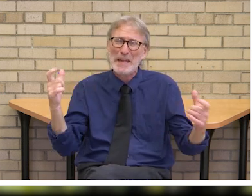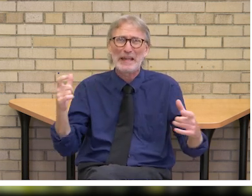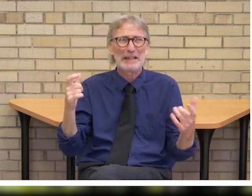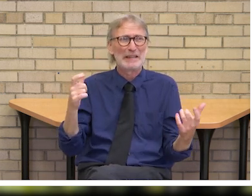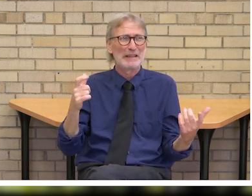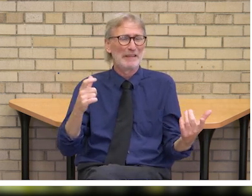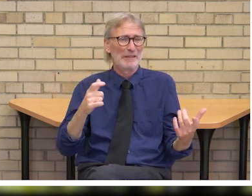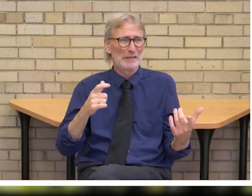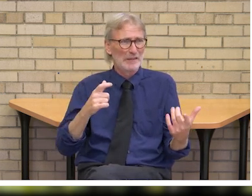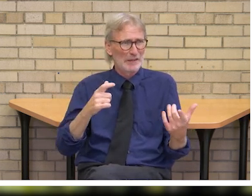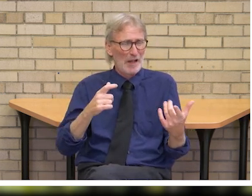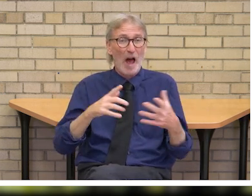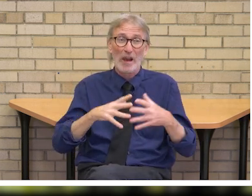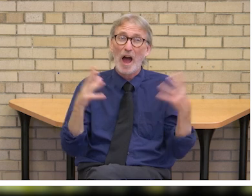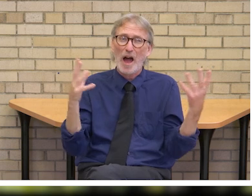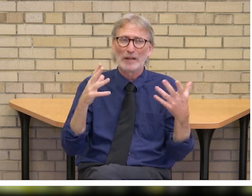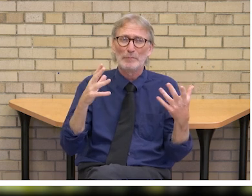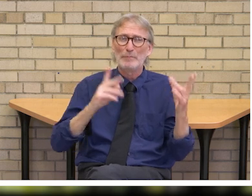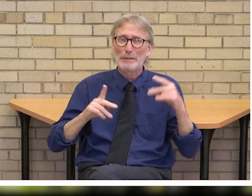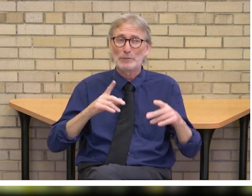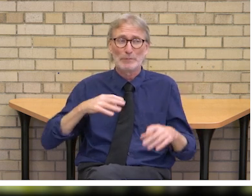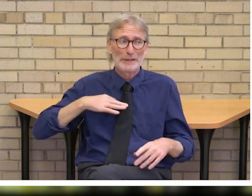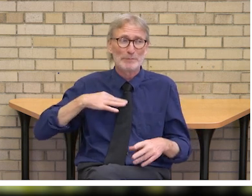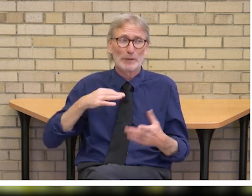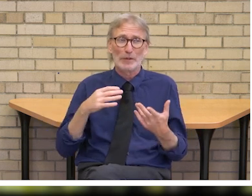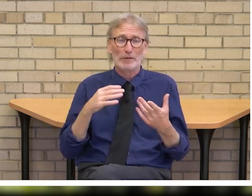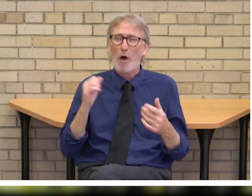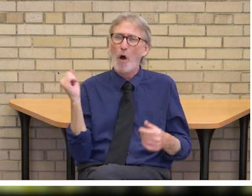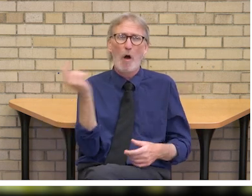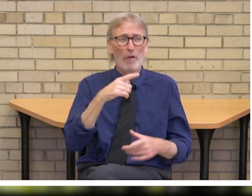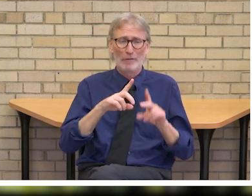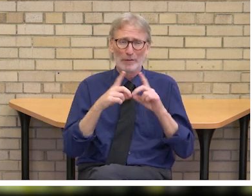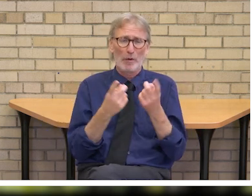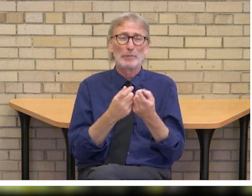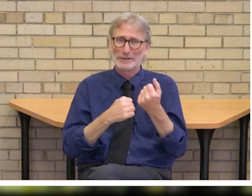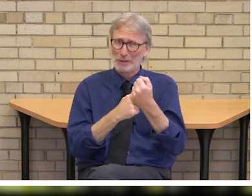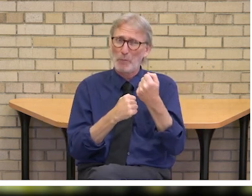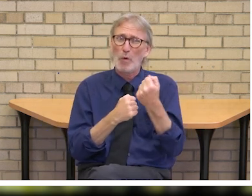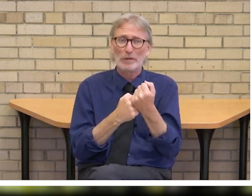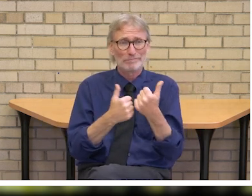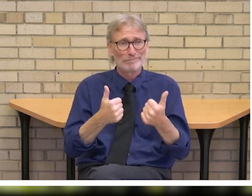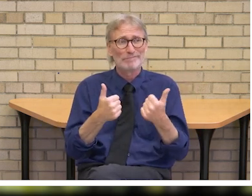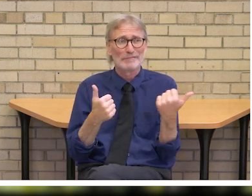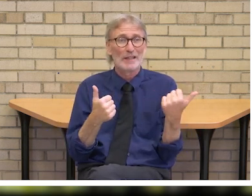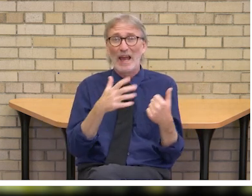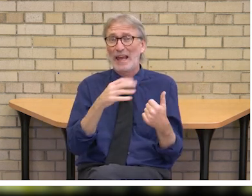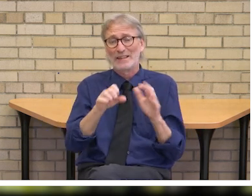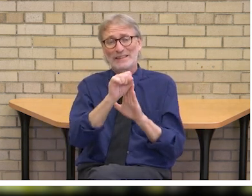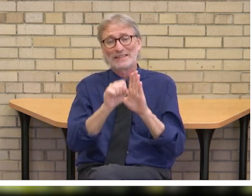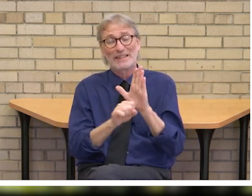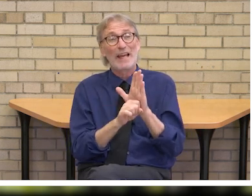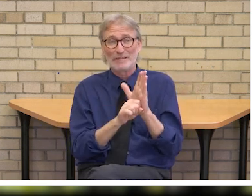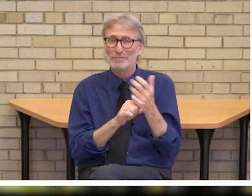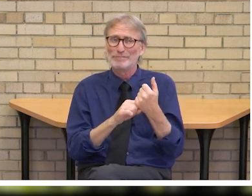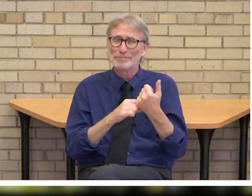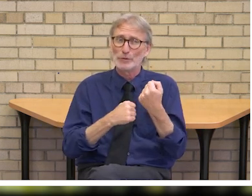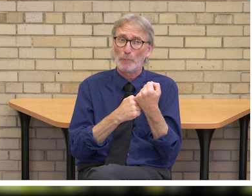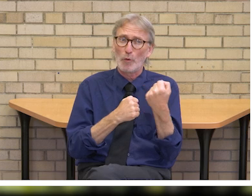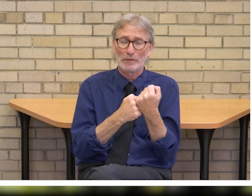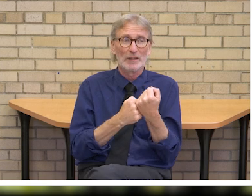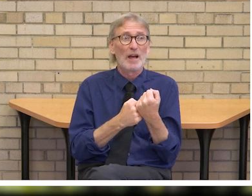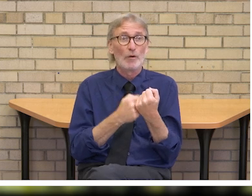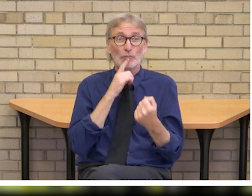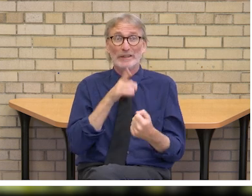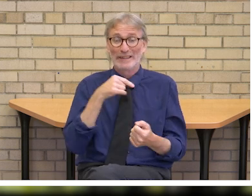of support within the city itself, across the departments, as well as at the state level. This project